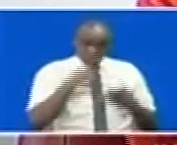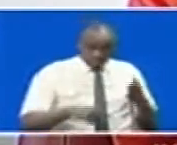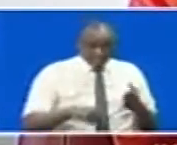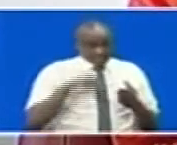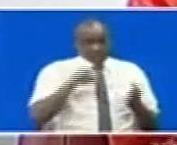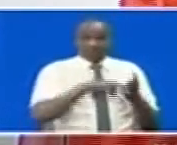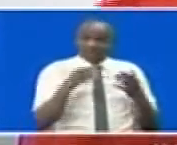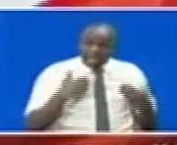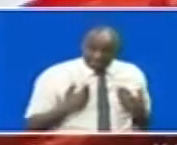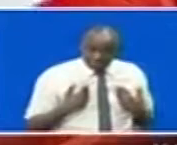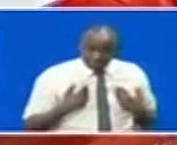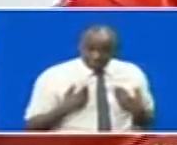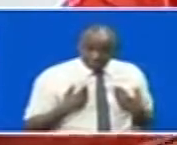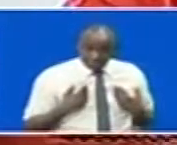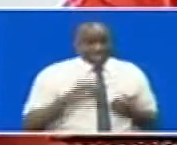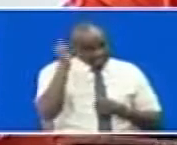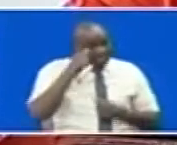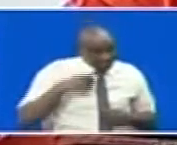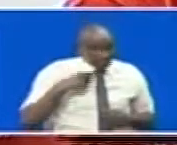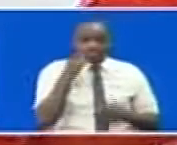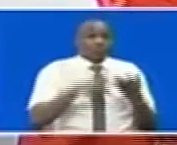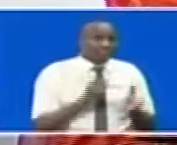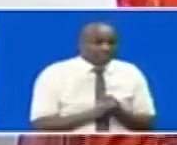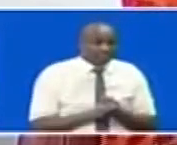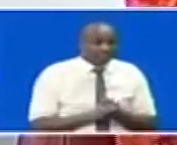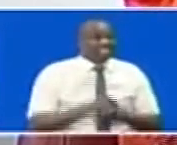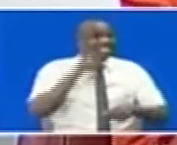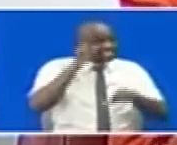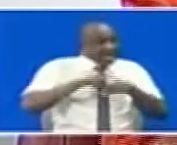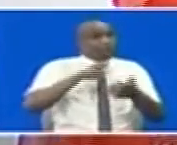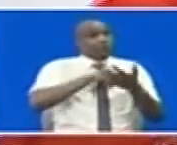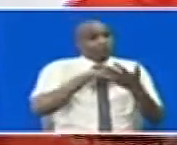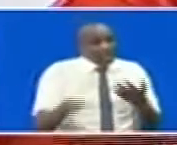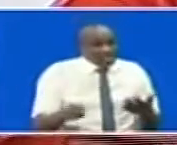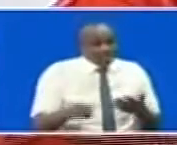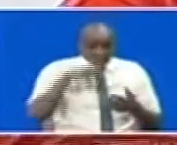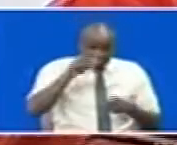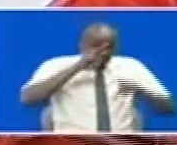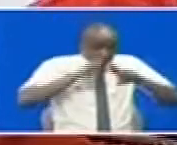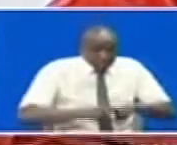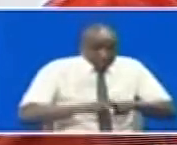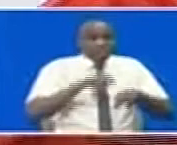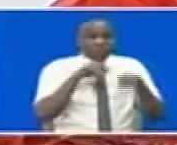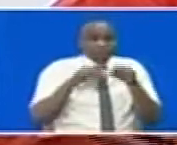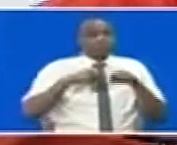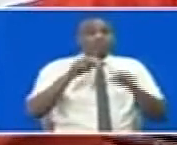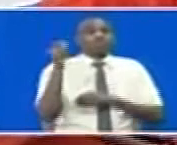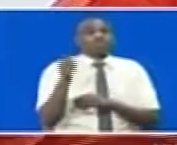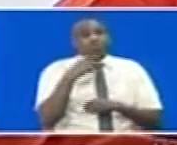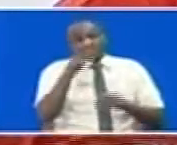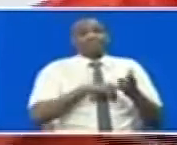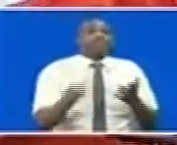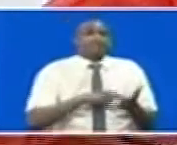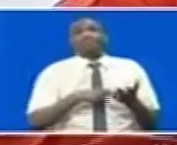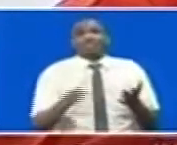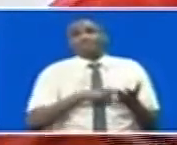has failed. And the Kenyan people are saying, when you fail, do you sit down and continue telling us you have failed